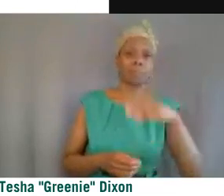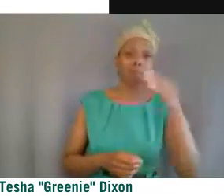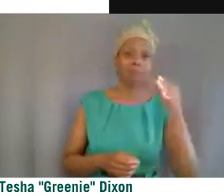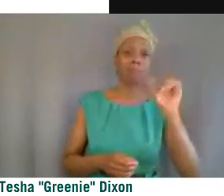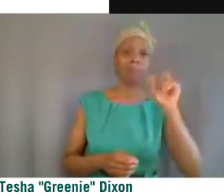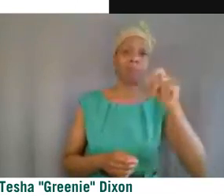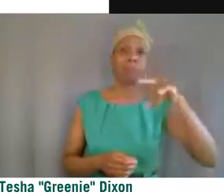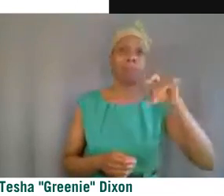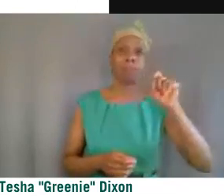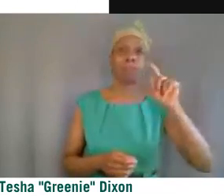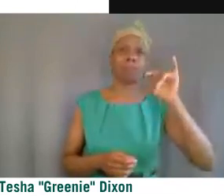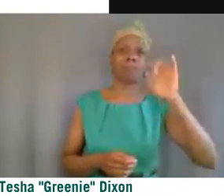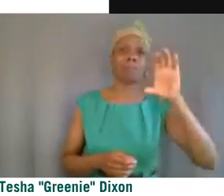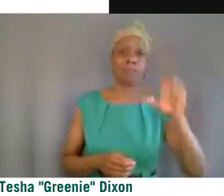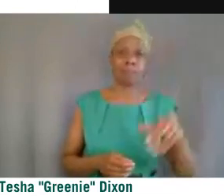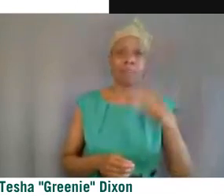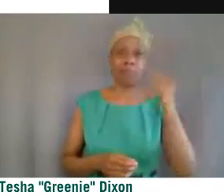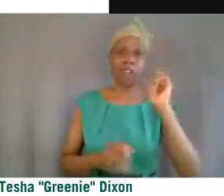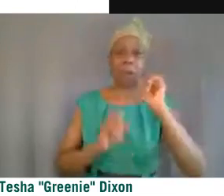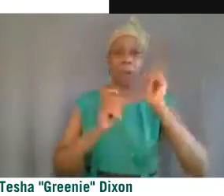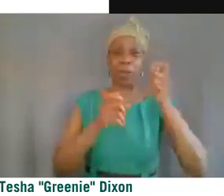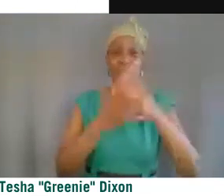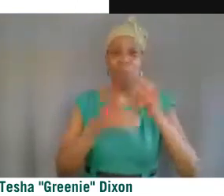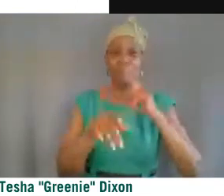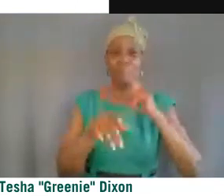Greenie, I'm going to give you a little time on this one.